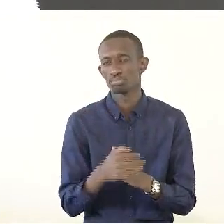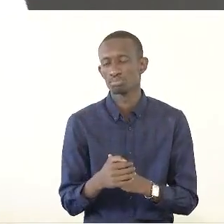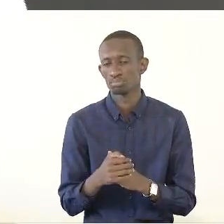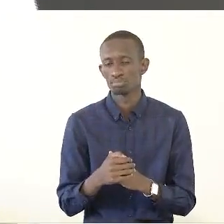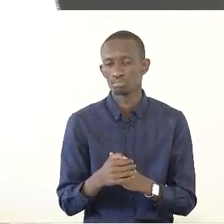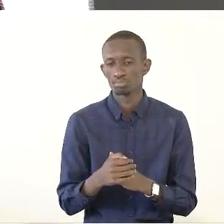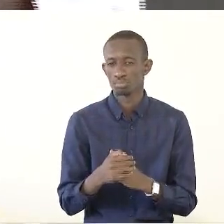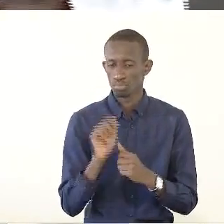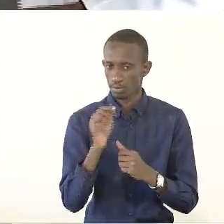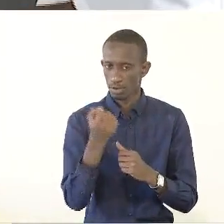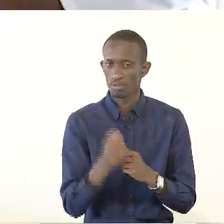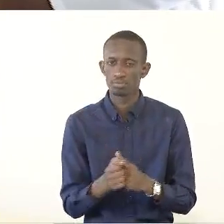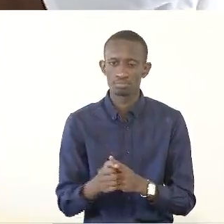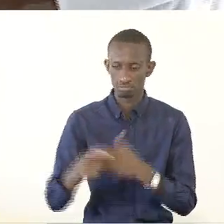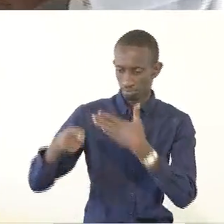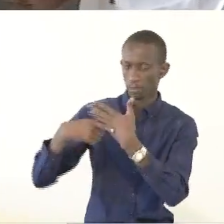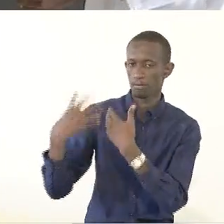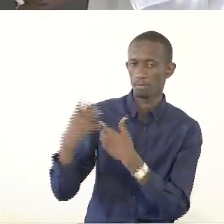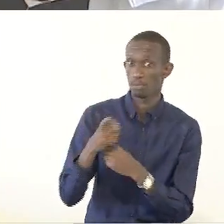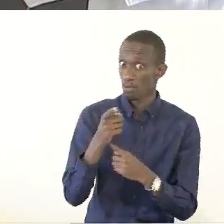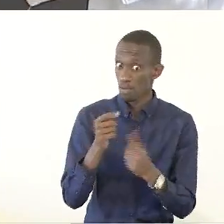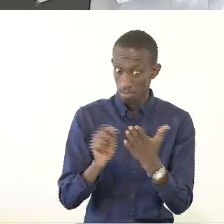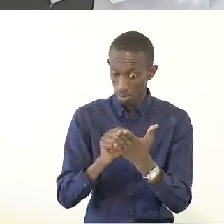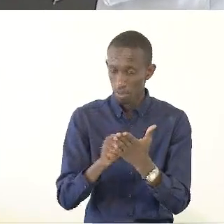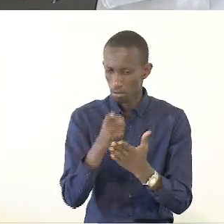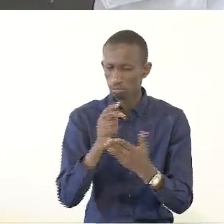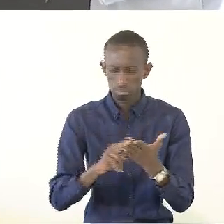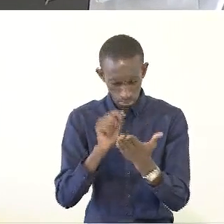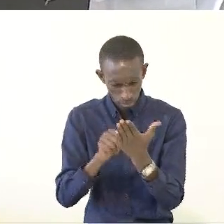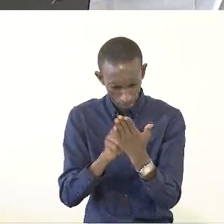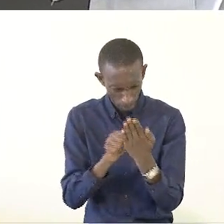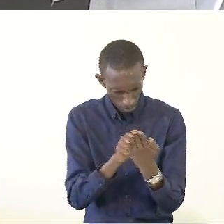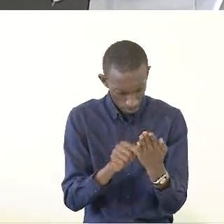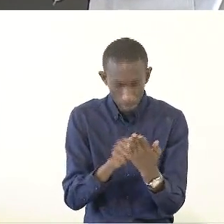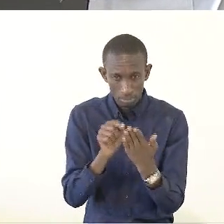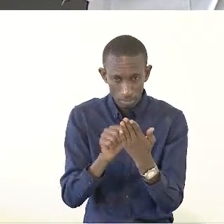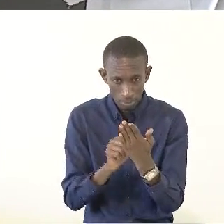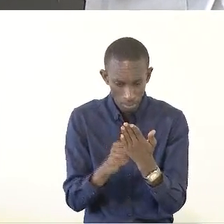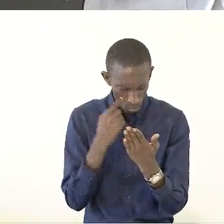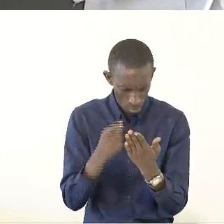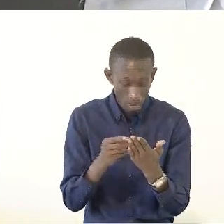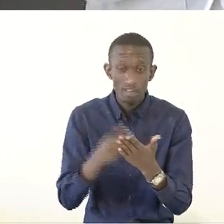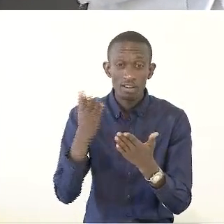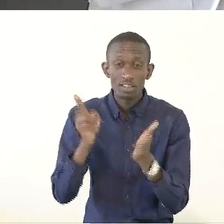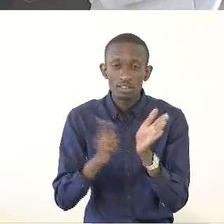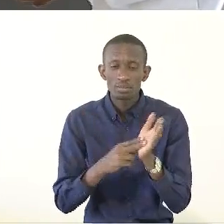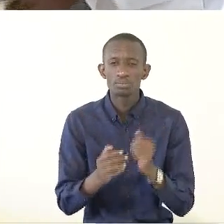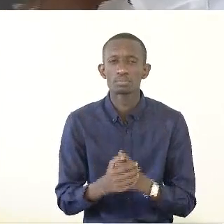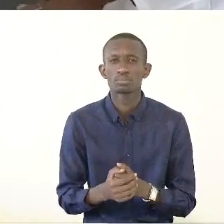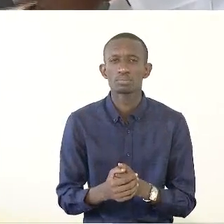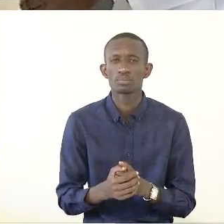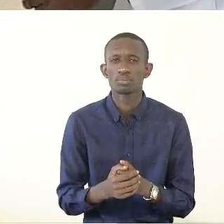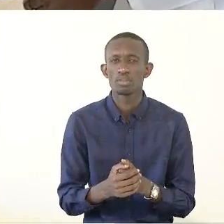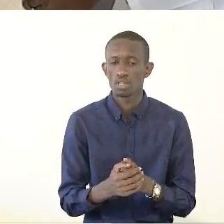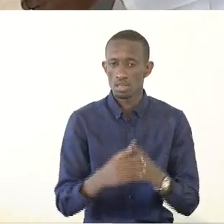you do, use a calculator and you will get the value of y equals negative 5.2.